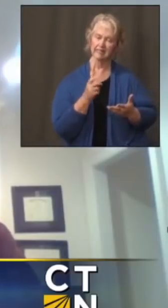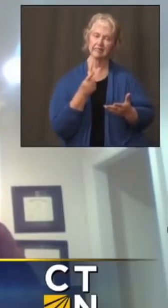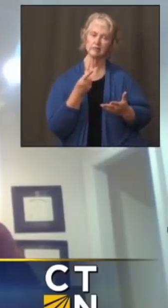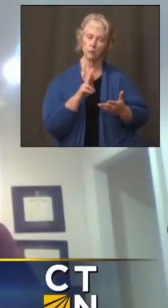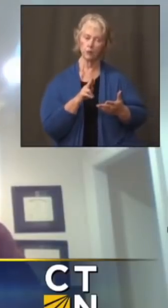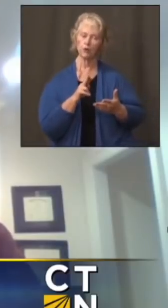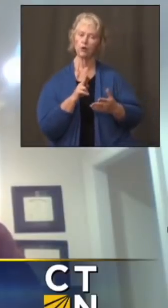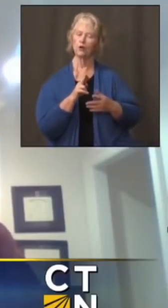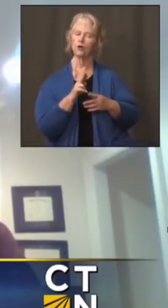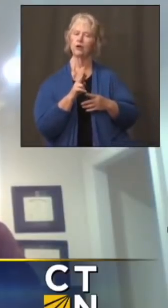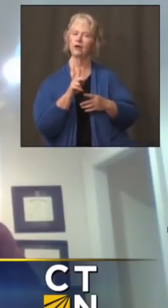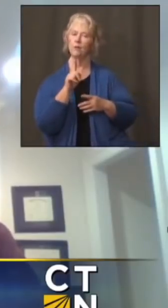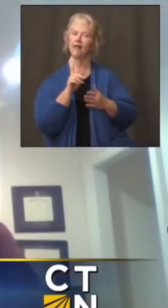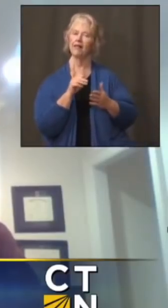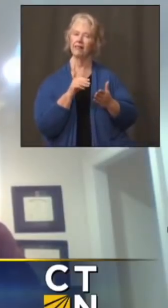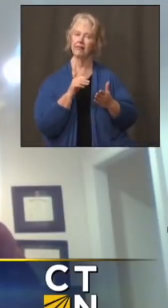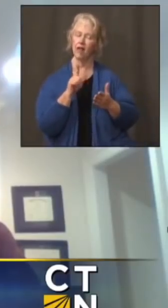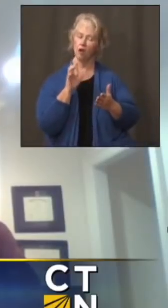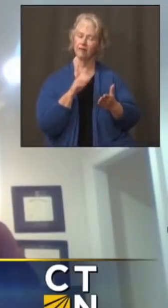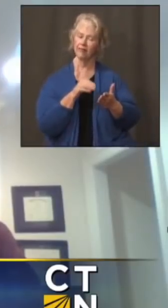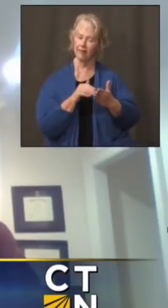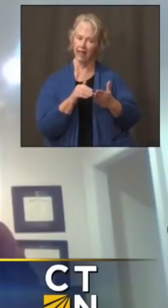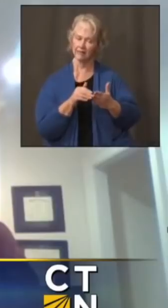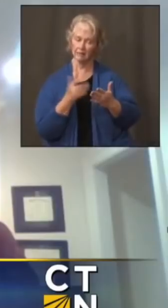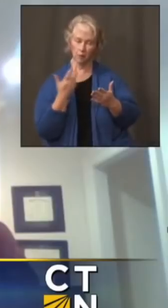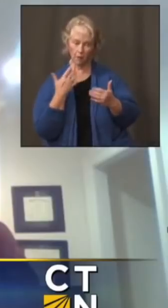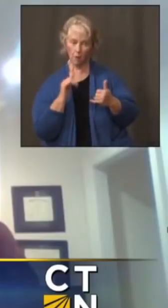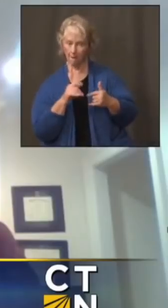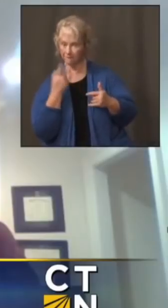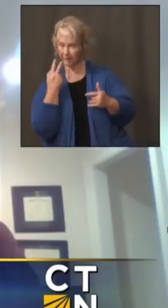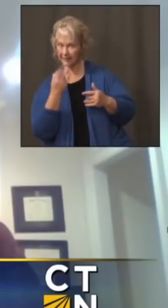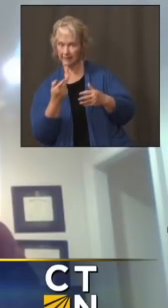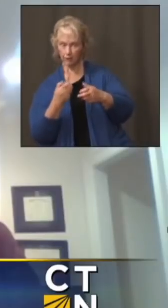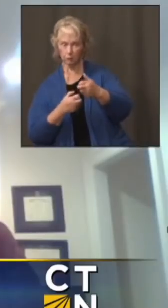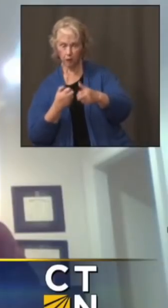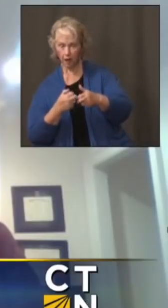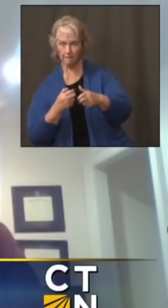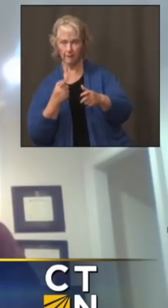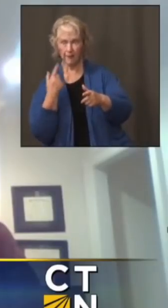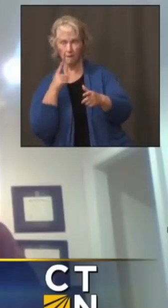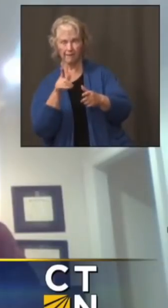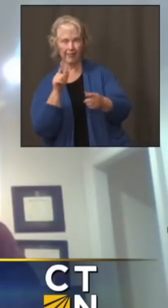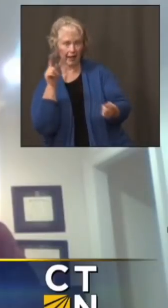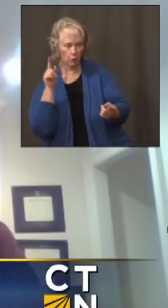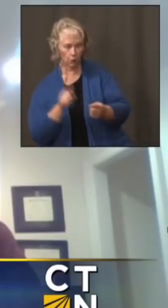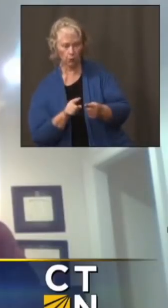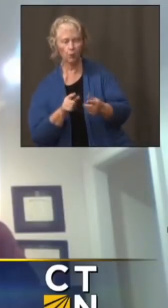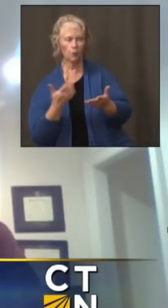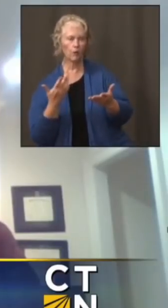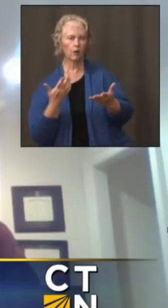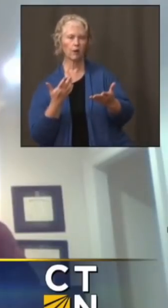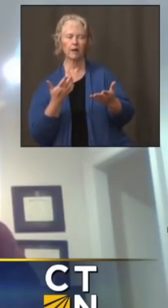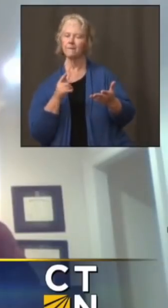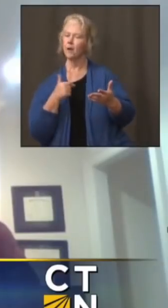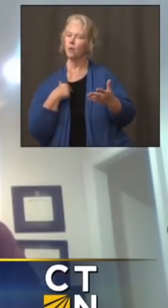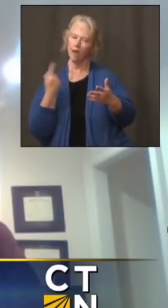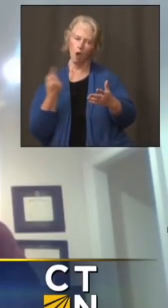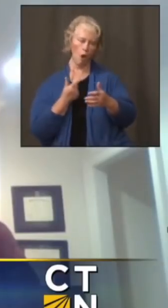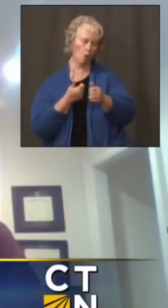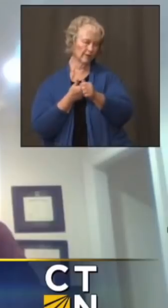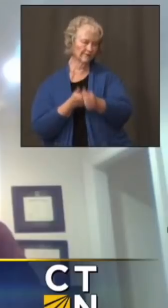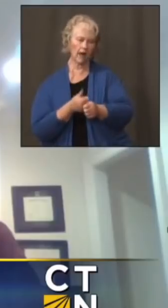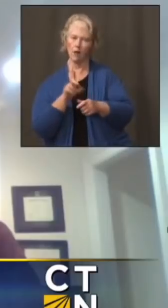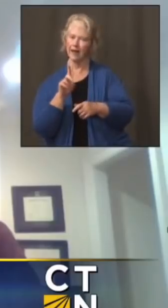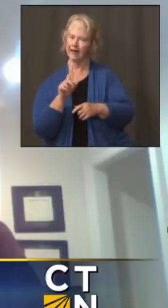4 towns in the state, but we're hopeful that those towns will address it and the transmission will be lower. But this has always been subject to the data, and that's been clear